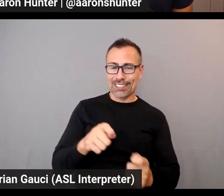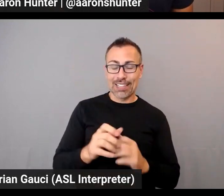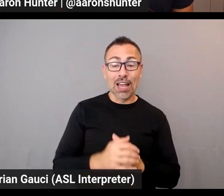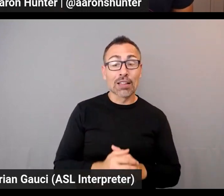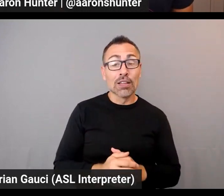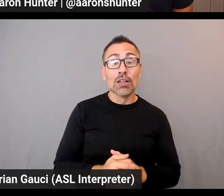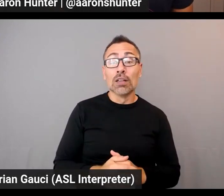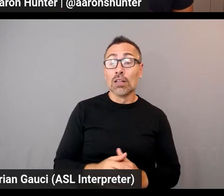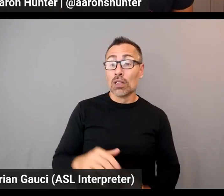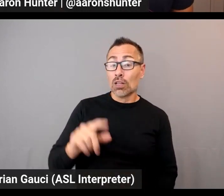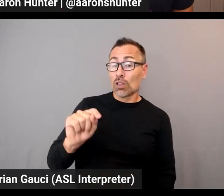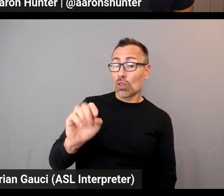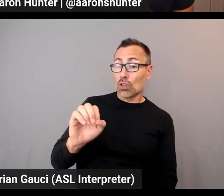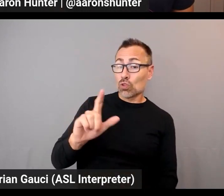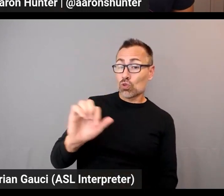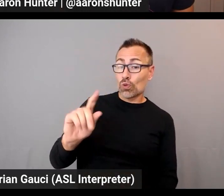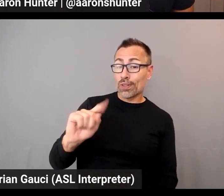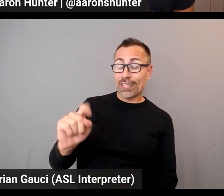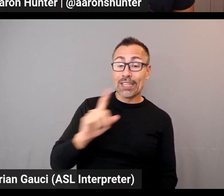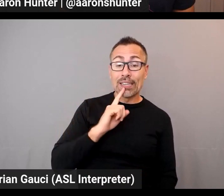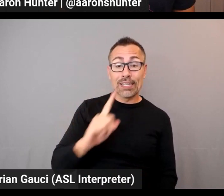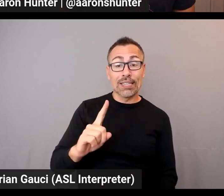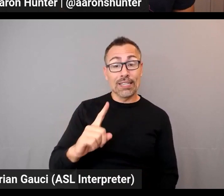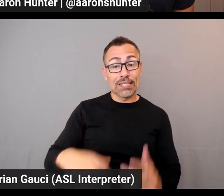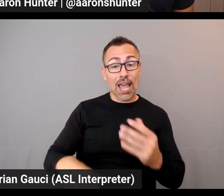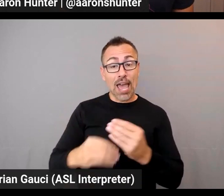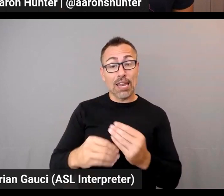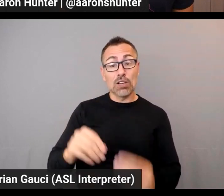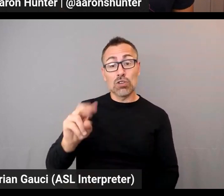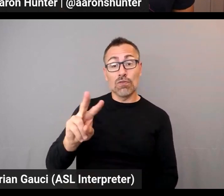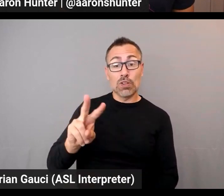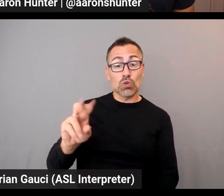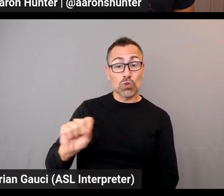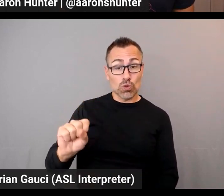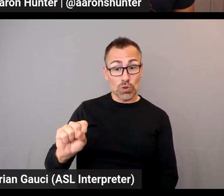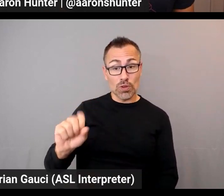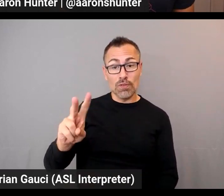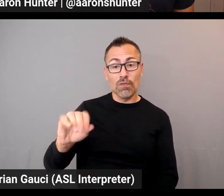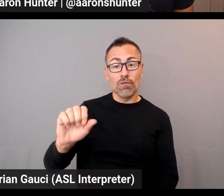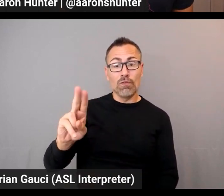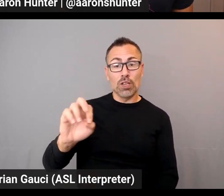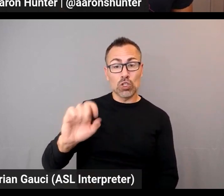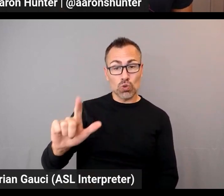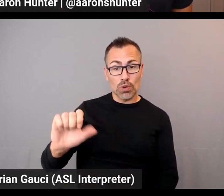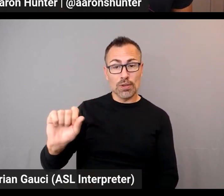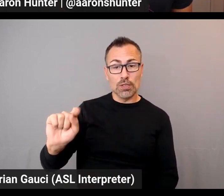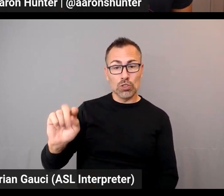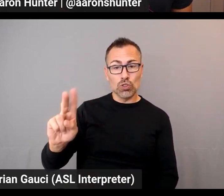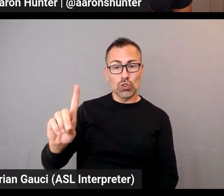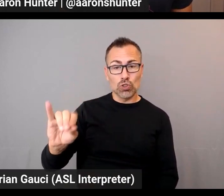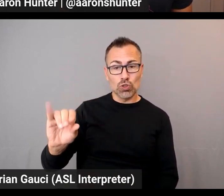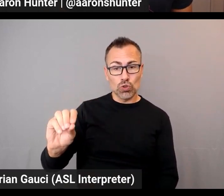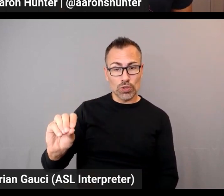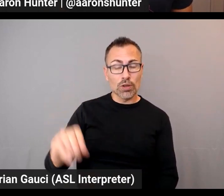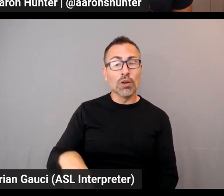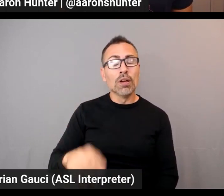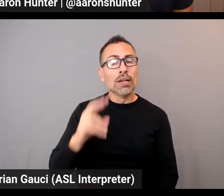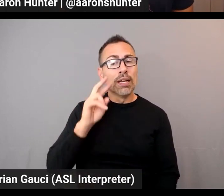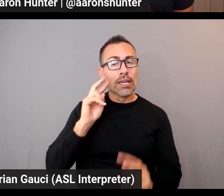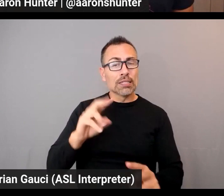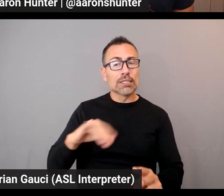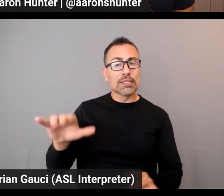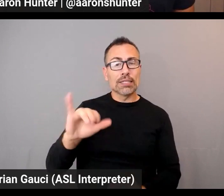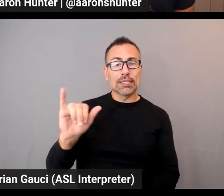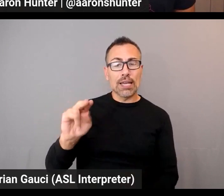extension for Visual Studio. So what it does, it looks at you basically the input is a source code of your